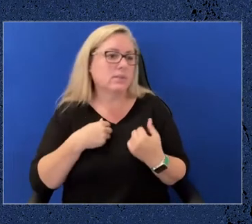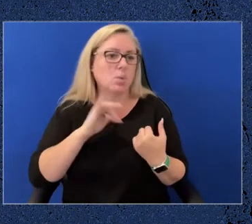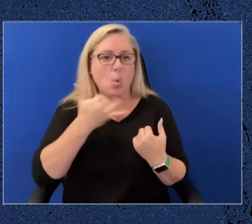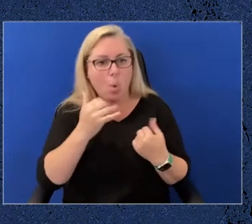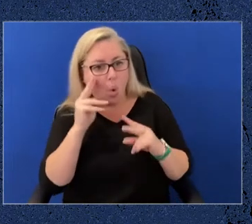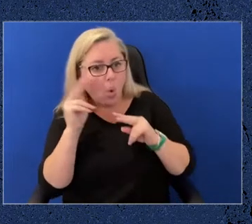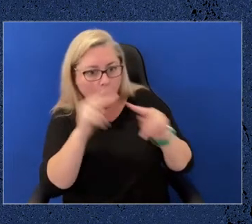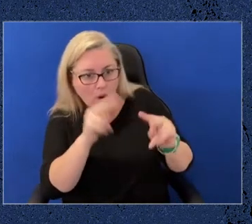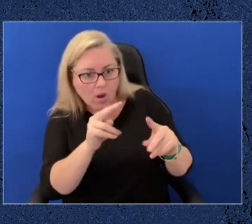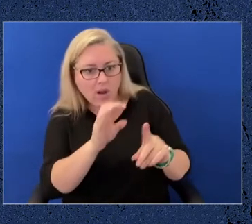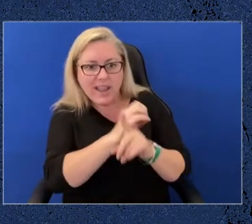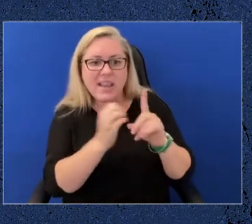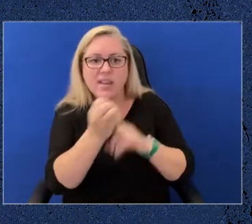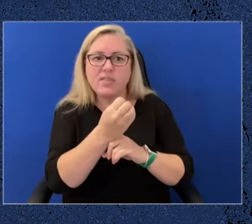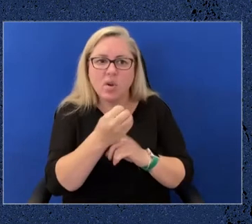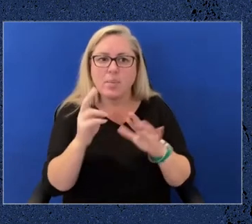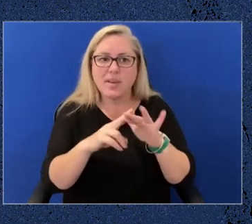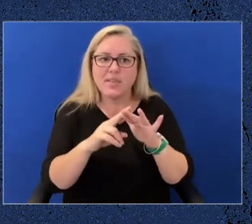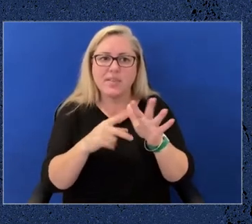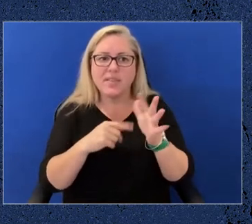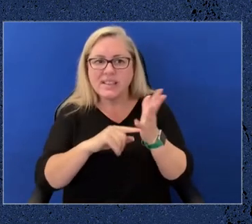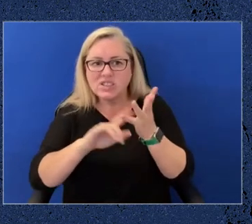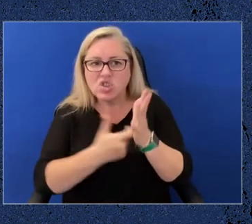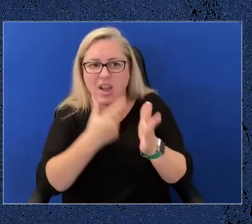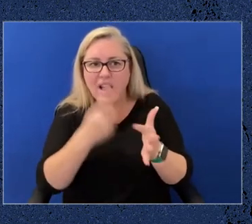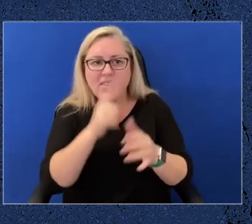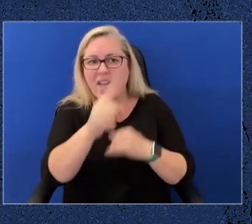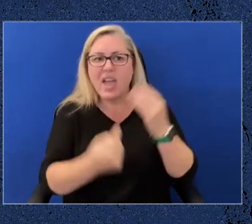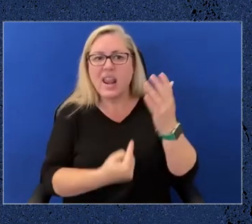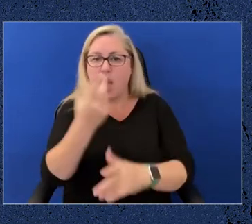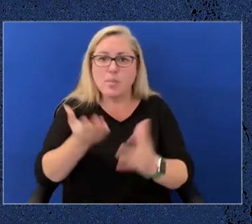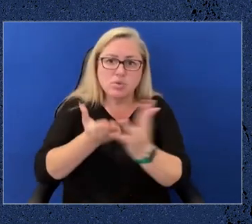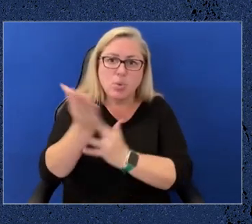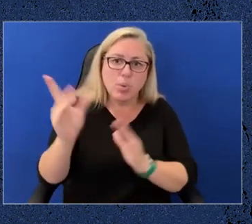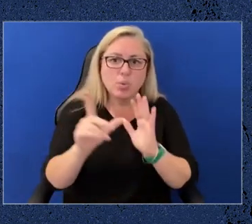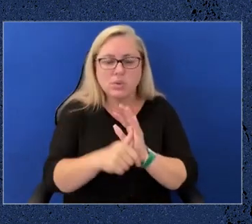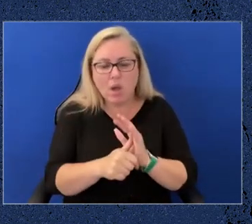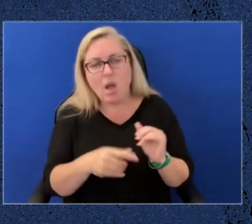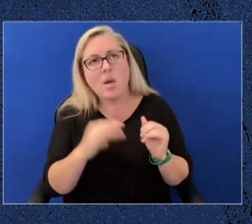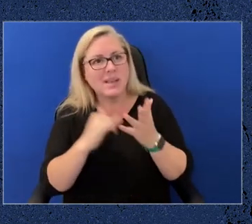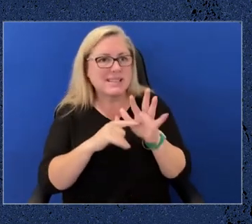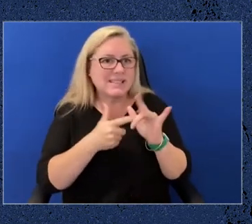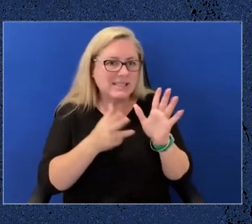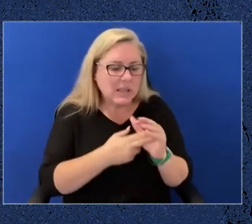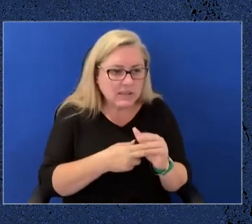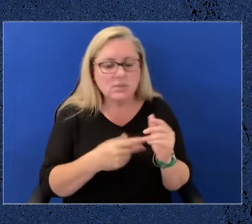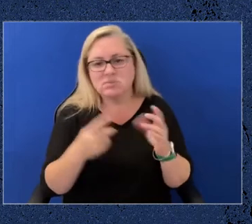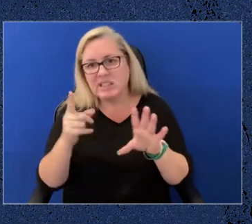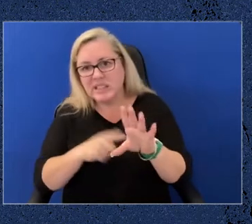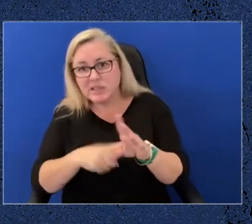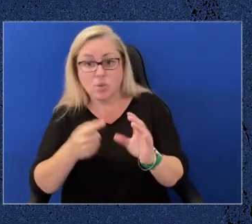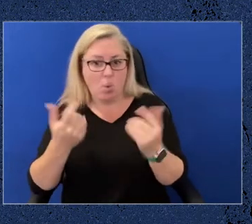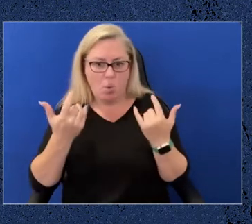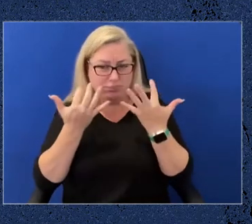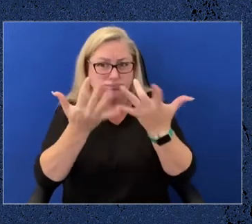observable environmental feature that happens over a period of time, be that seasons or years or eons. I think we can